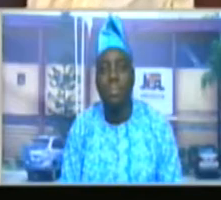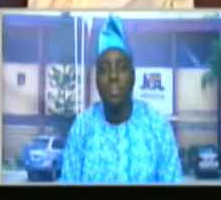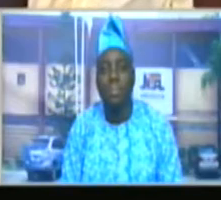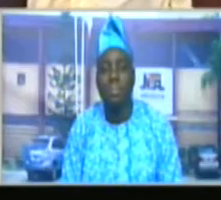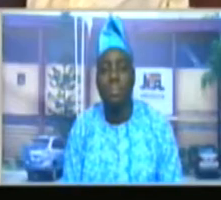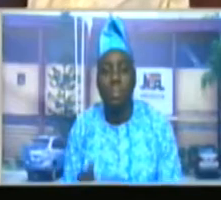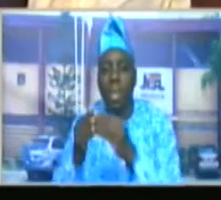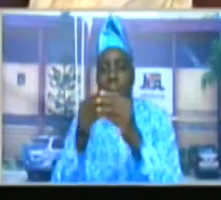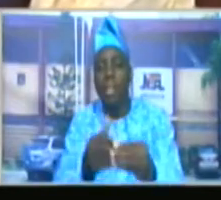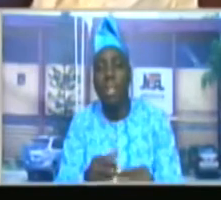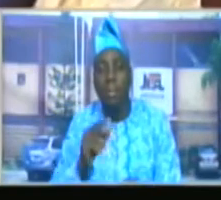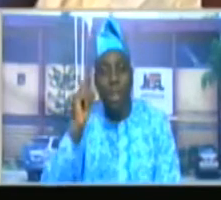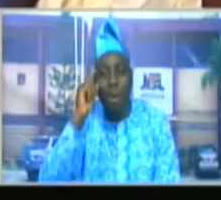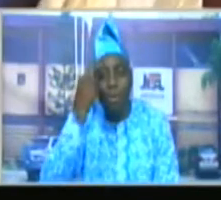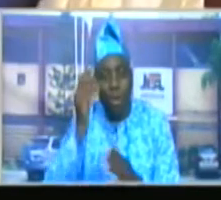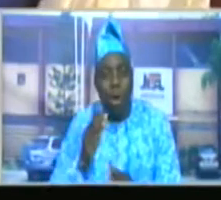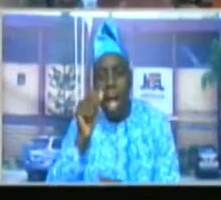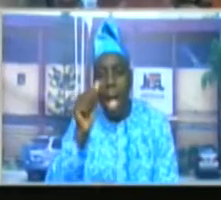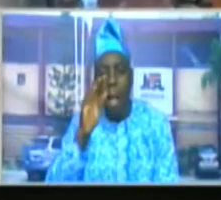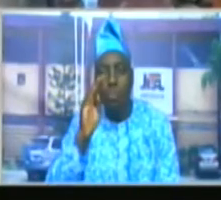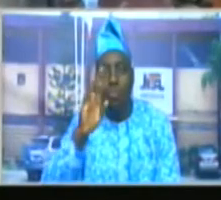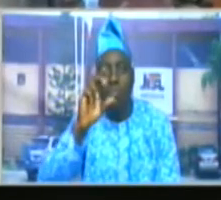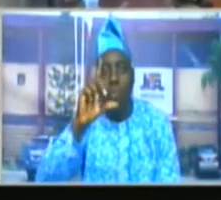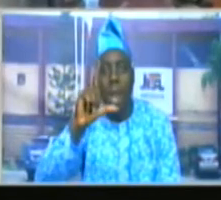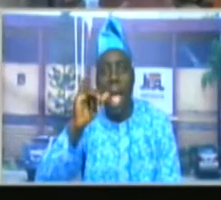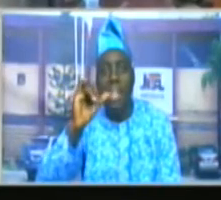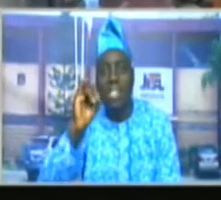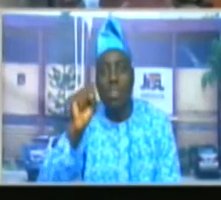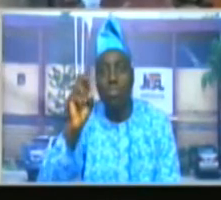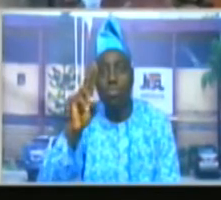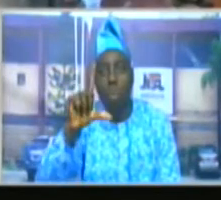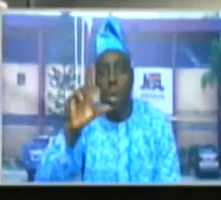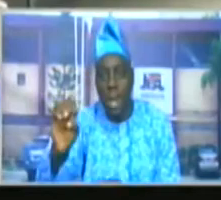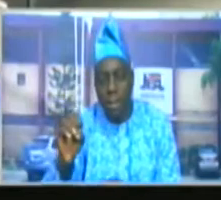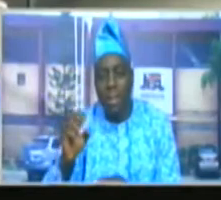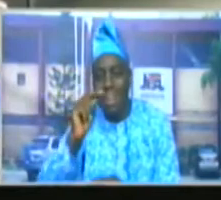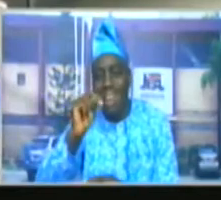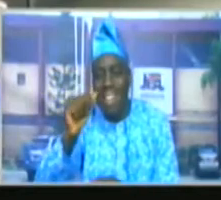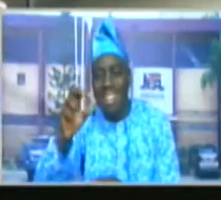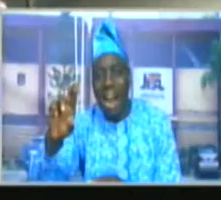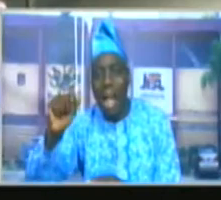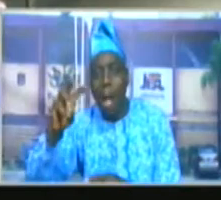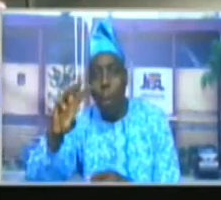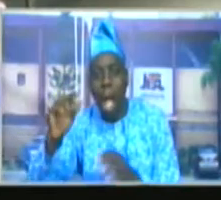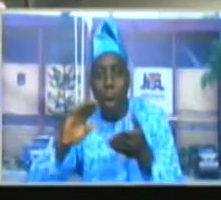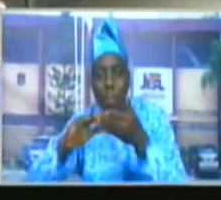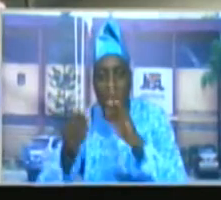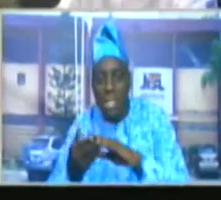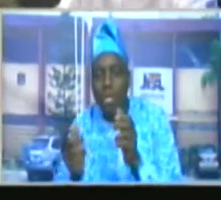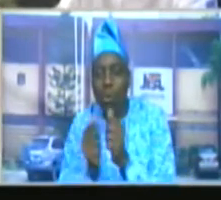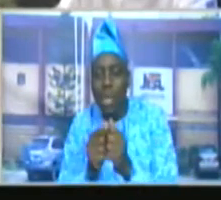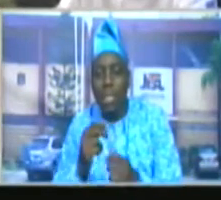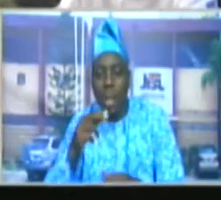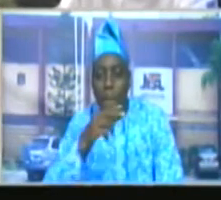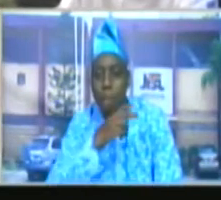Led by Governor Abdullahi Sule, the Nasarawa delegation comprising royal fathers, community and political leaders irrespective